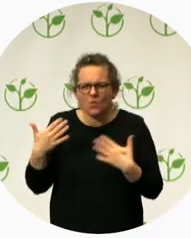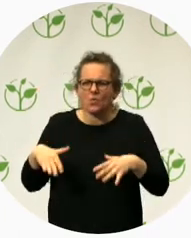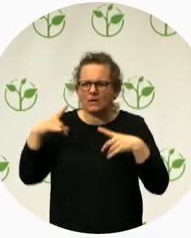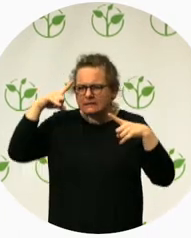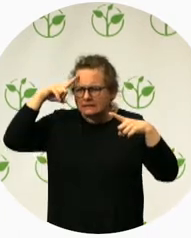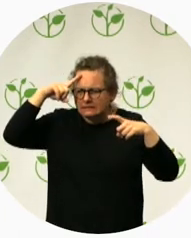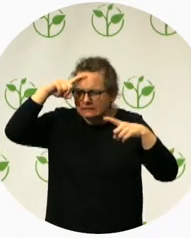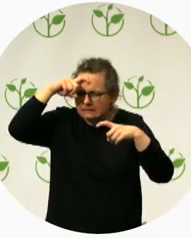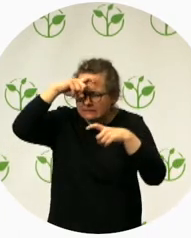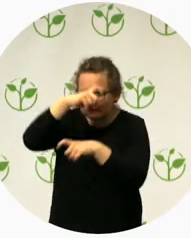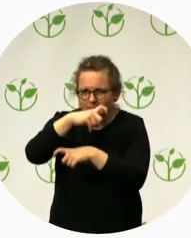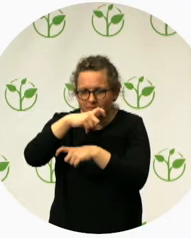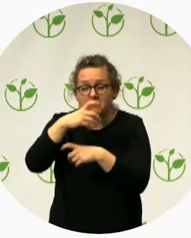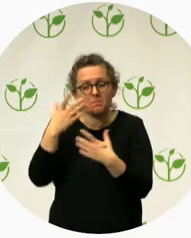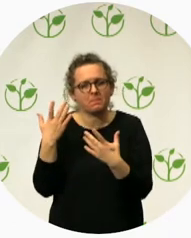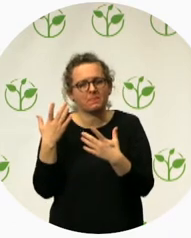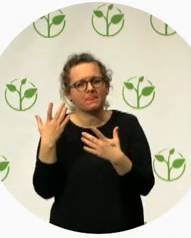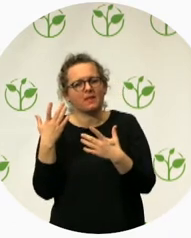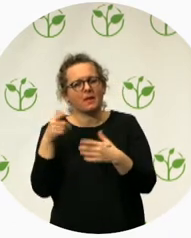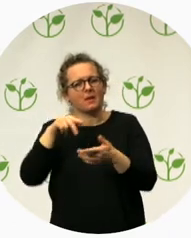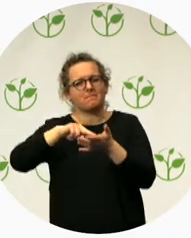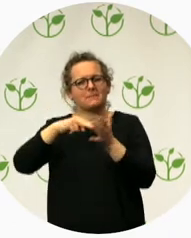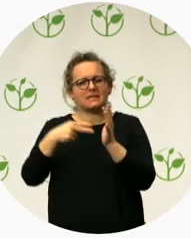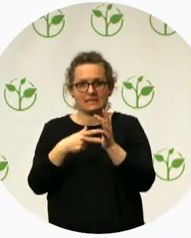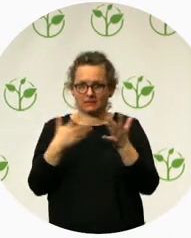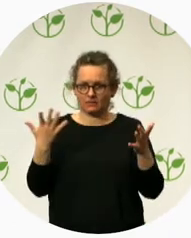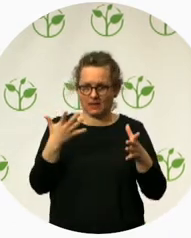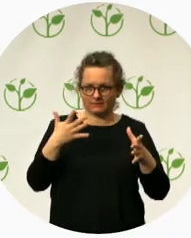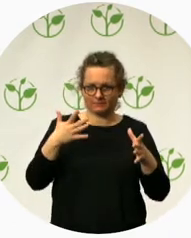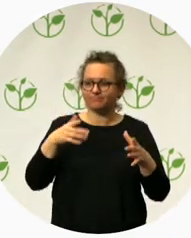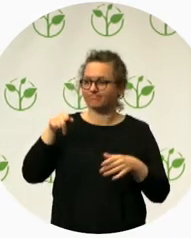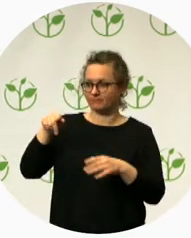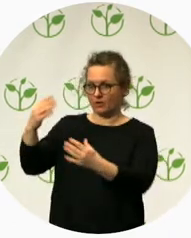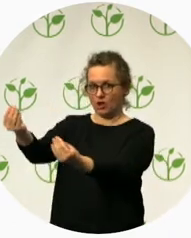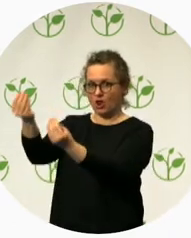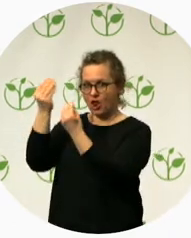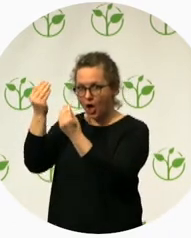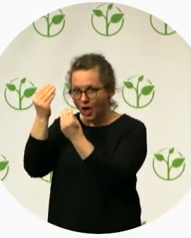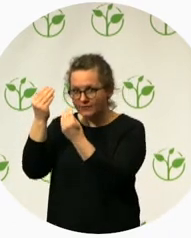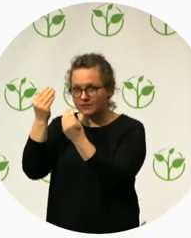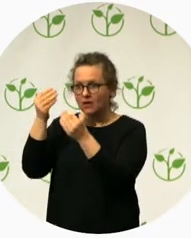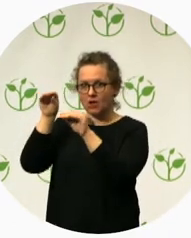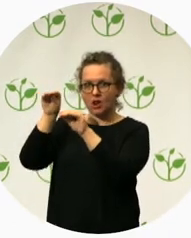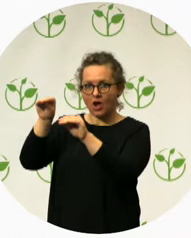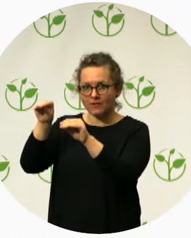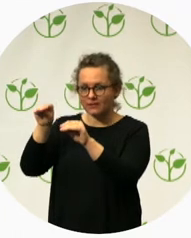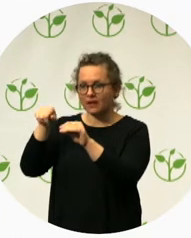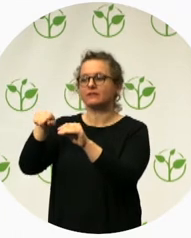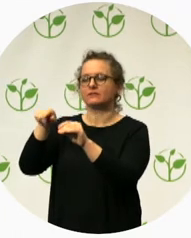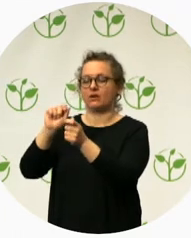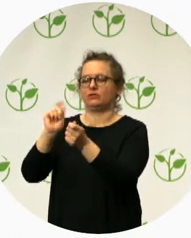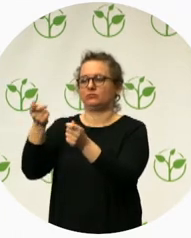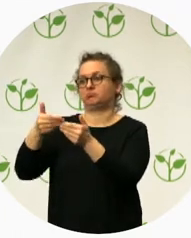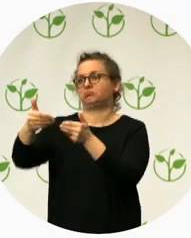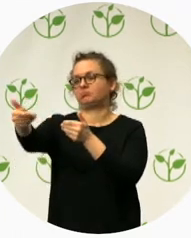learning is going to bring about some of the most significant change in terms of access and accessibility in